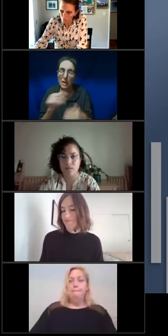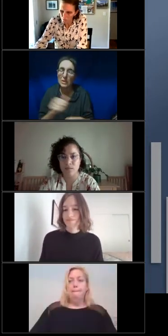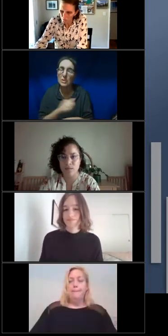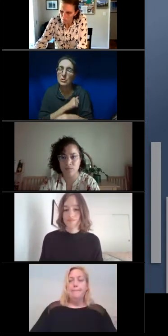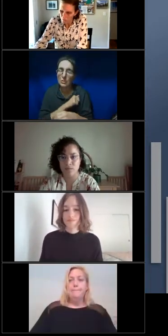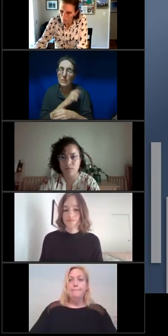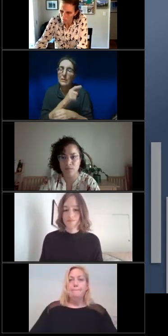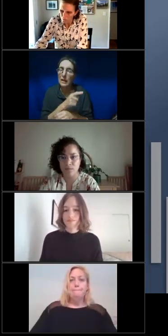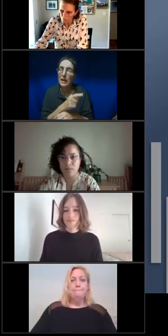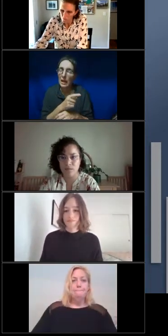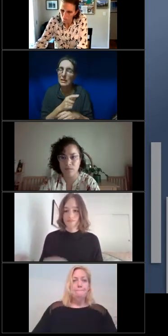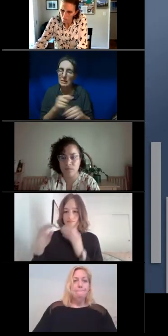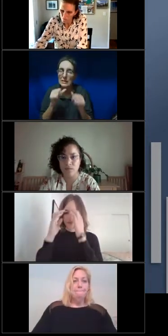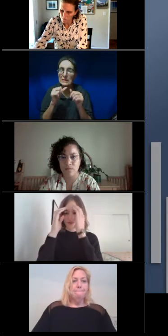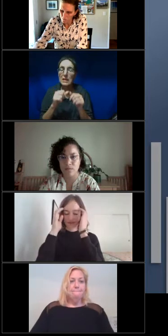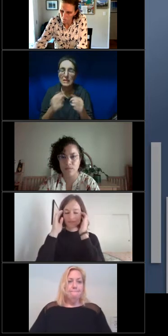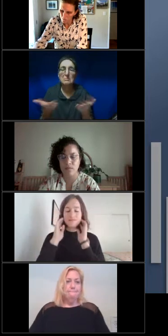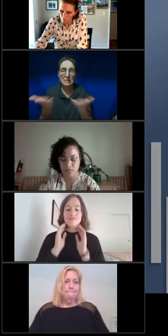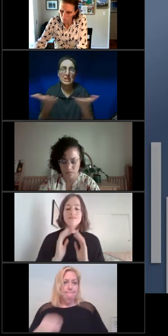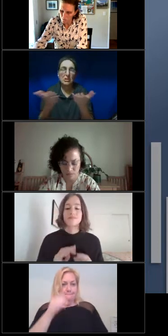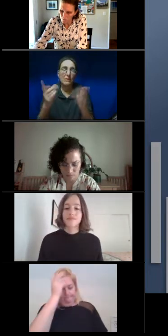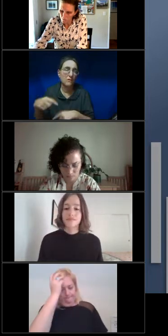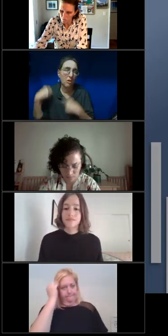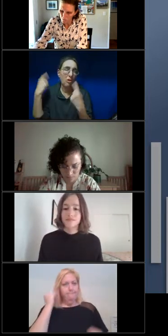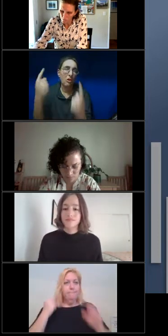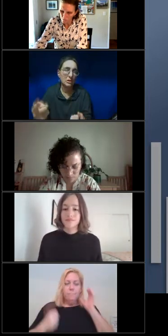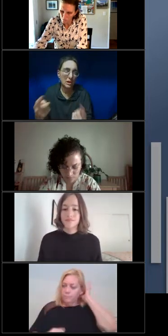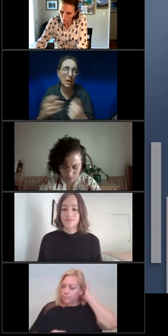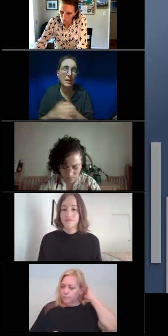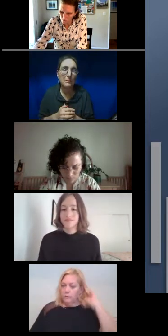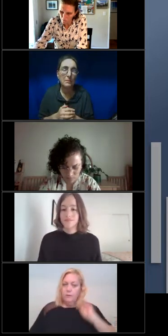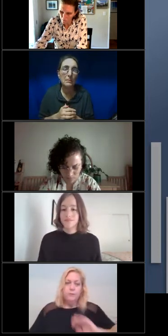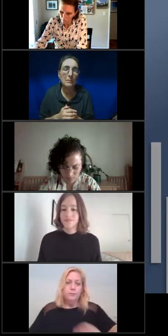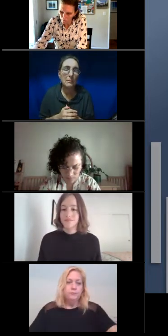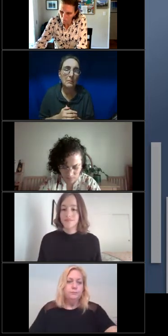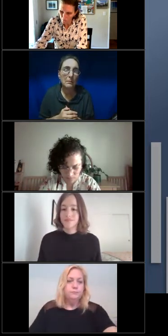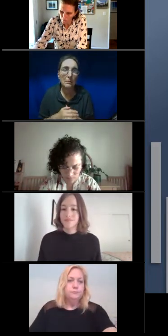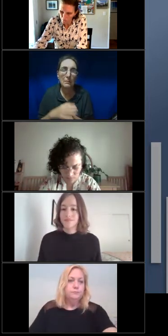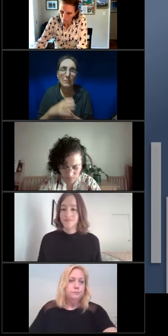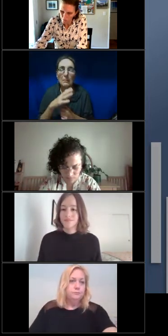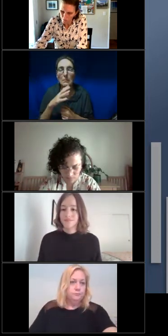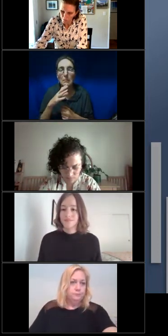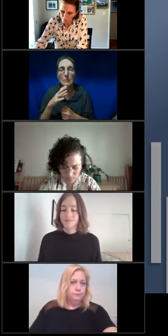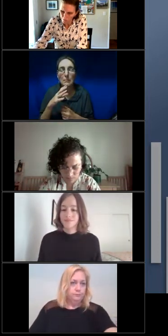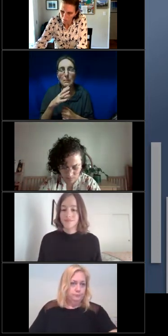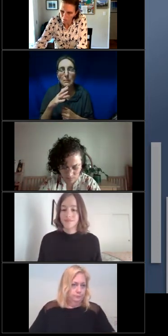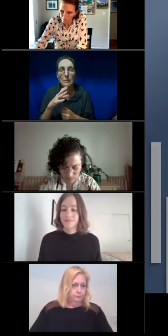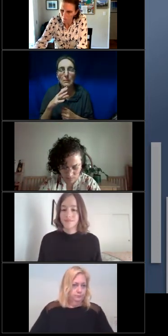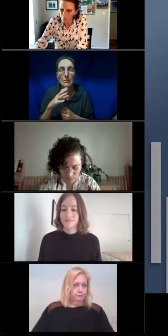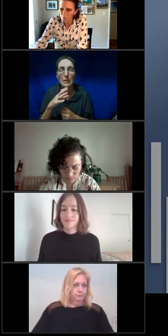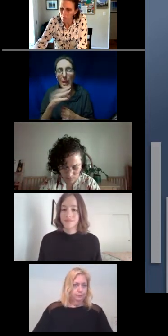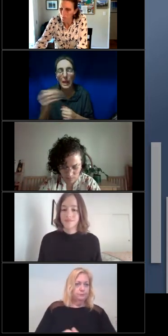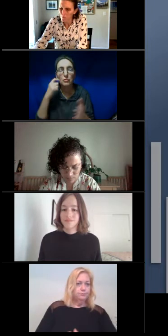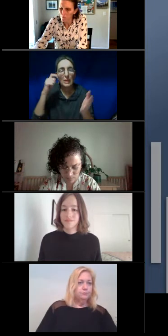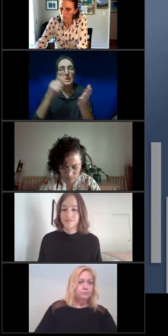land for a long time. And there's a lot of beauty here, and it's time that be seen and recognized and